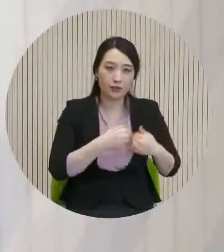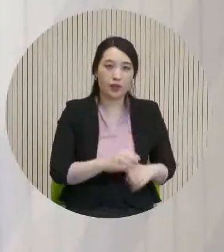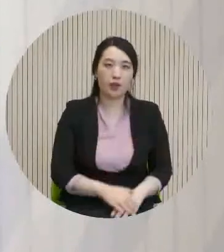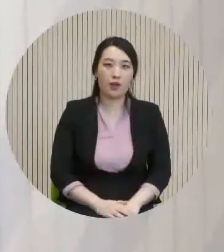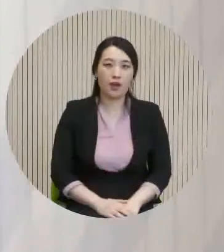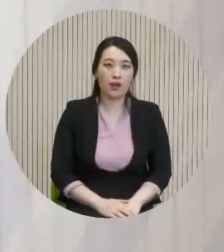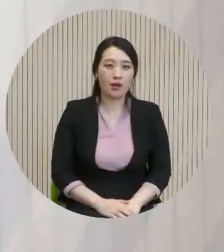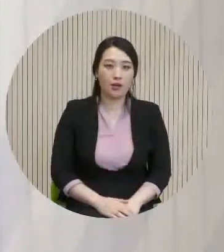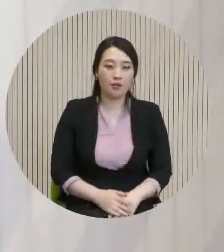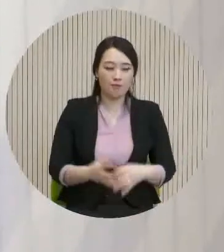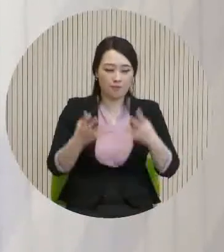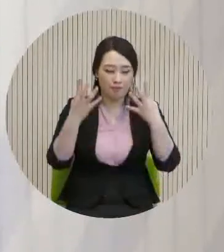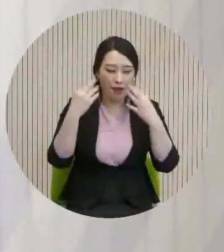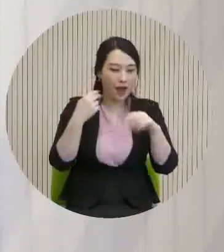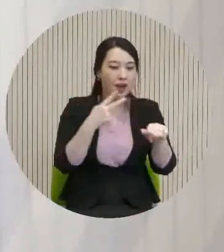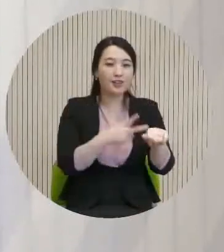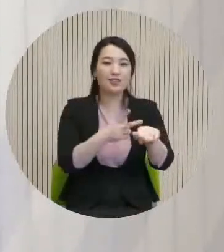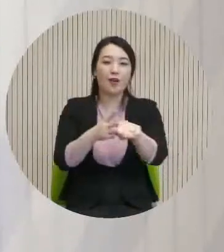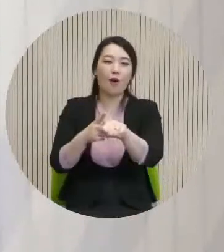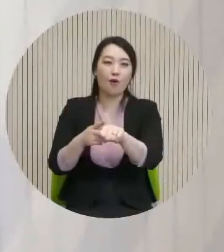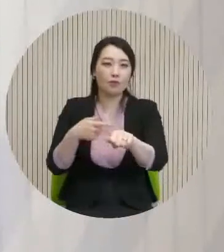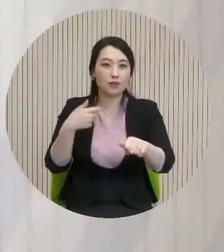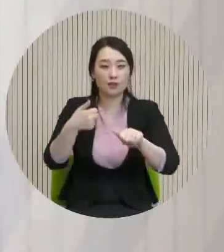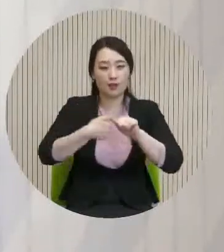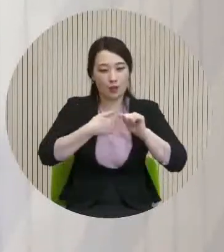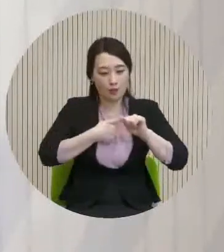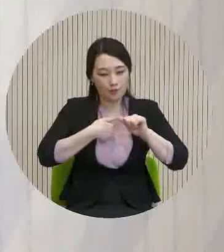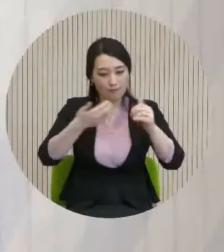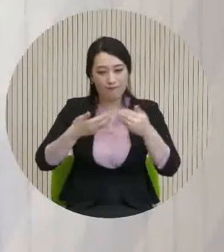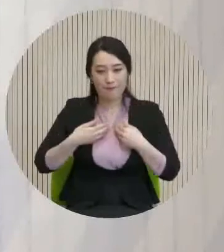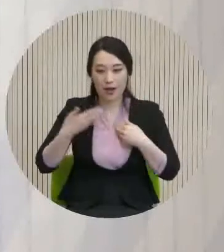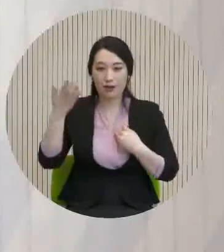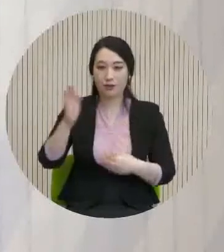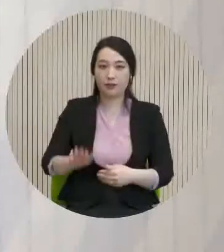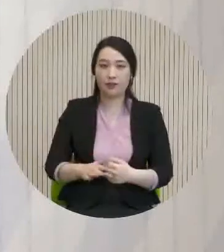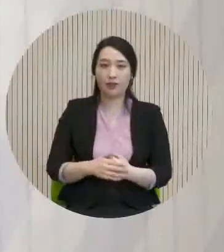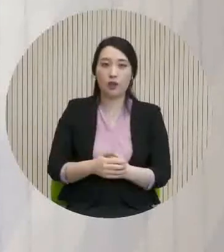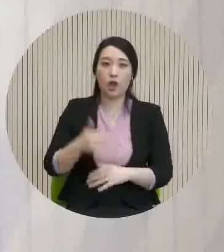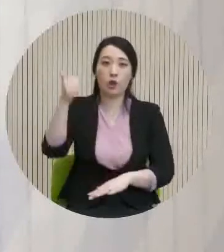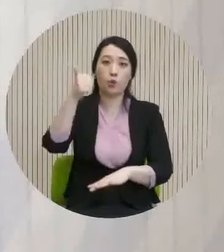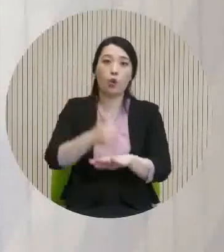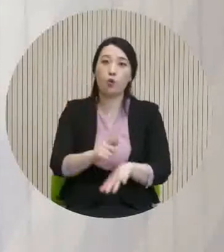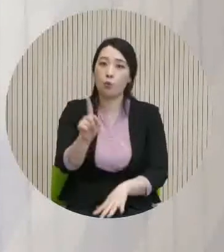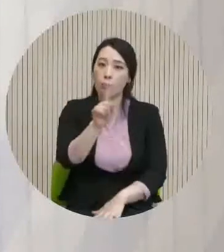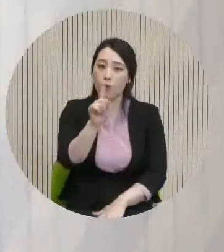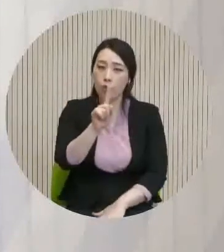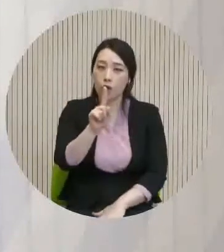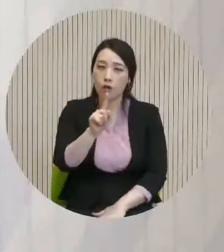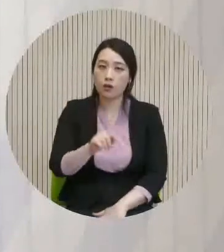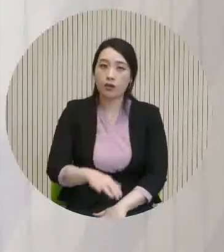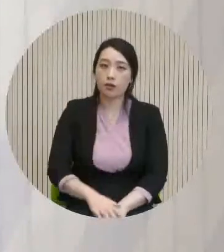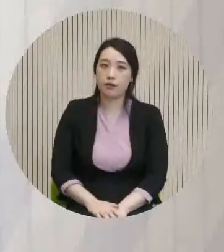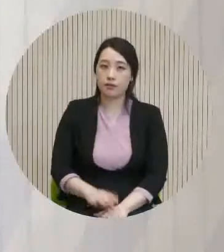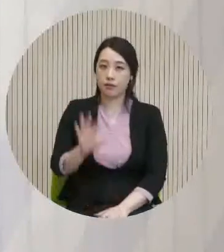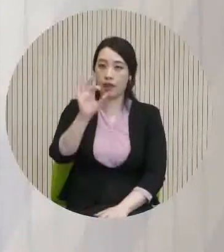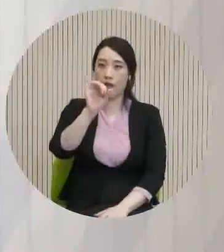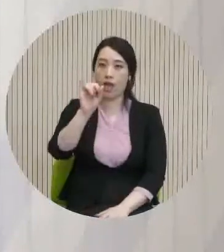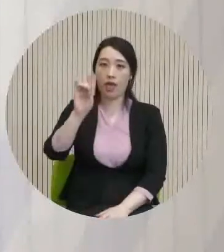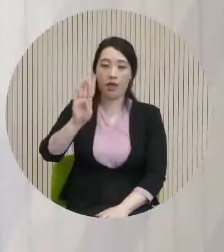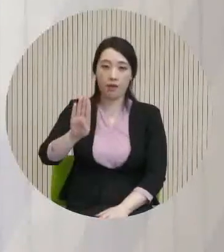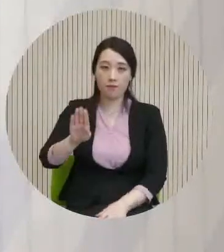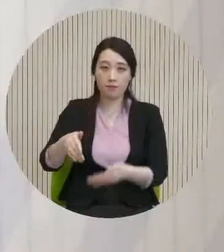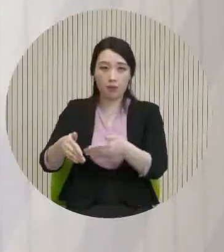the computer science and many other professors, but we came to this conclusion that we